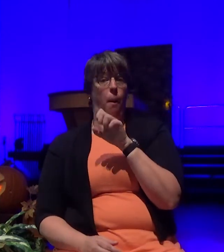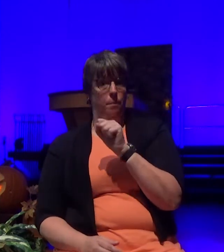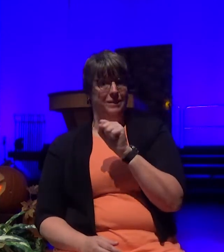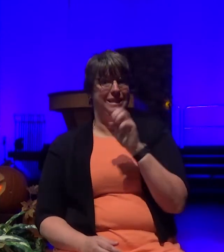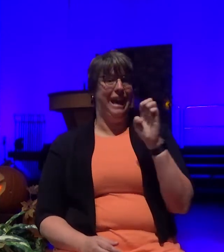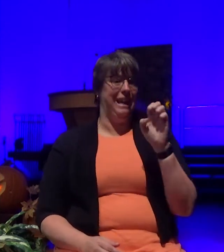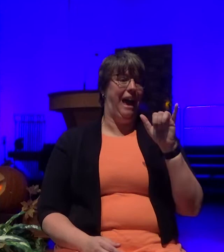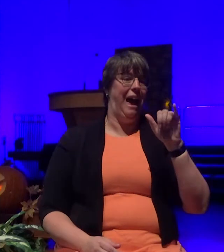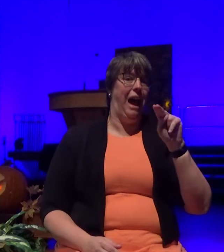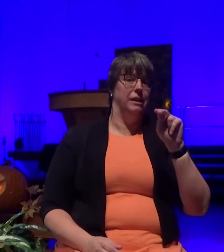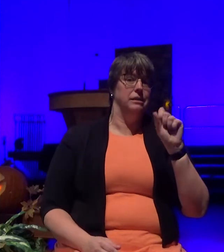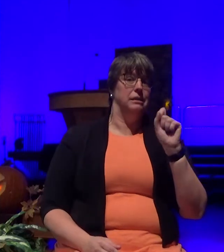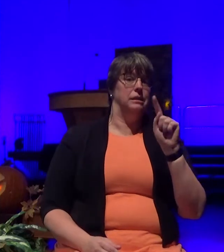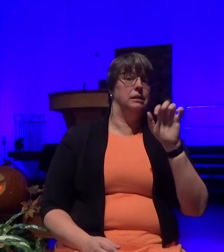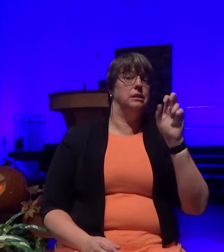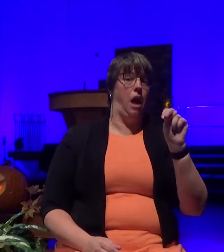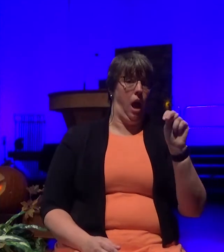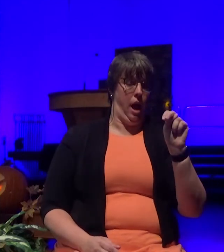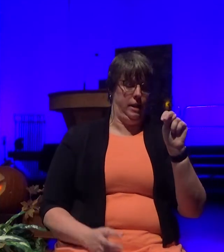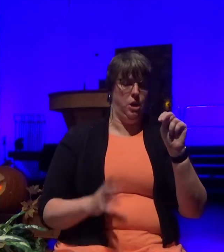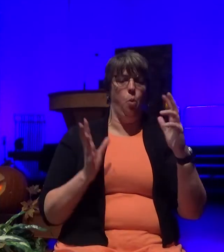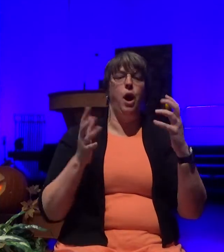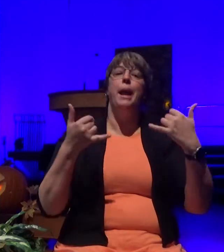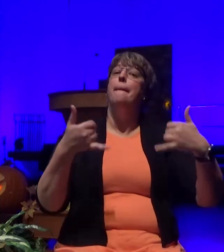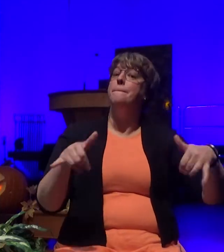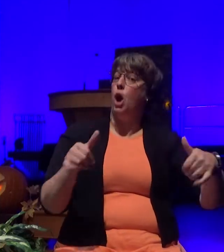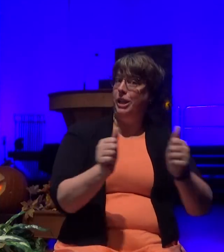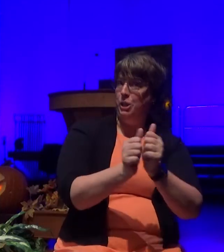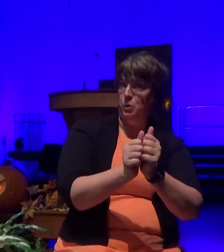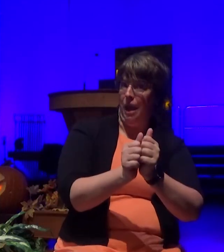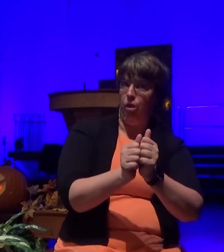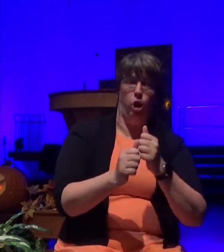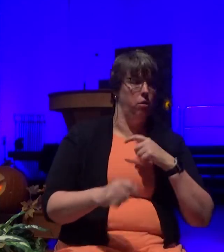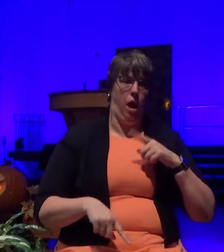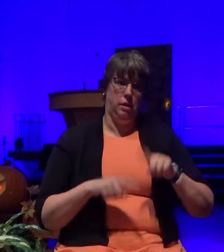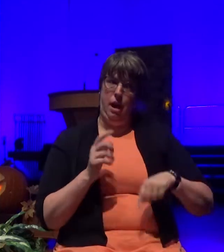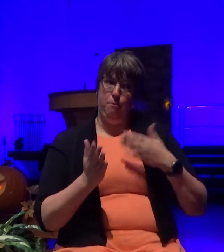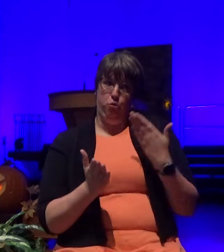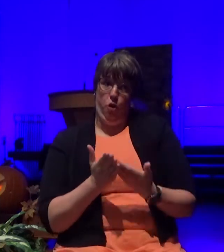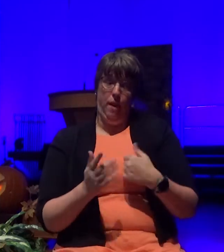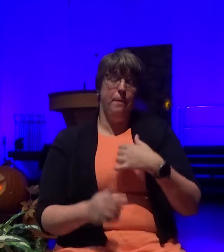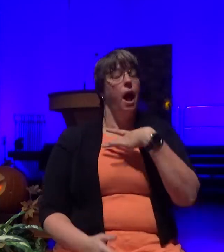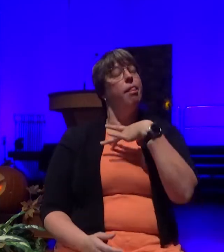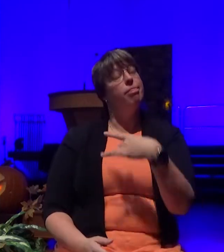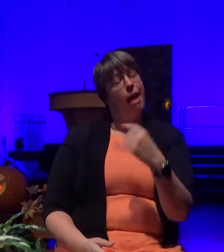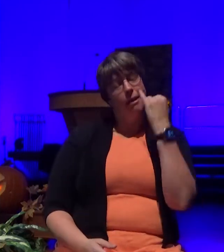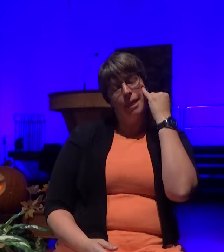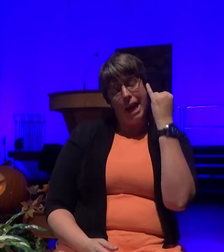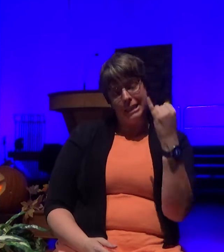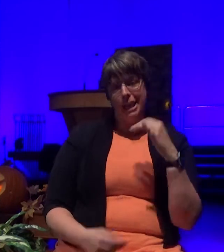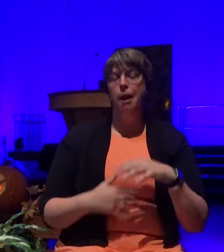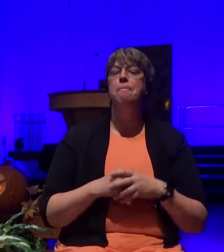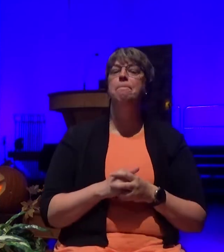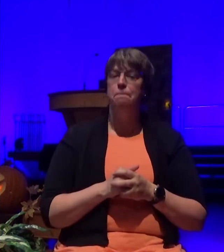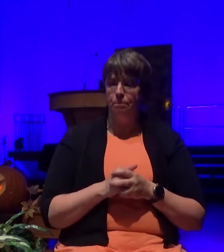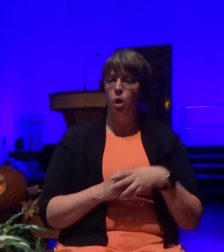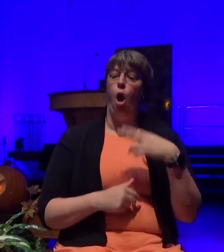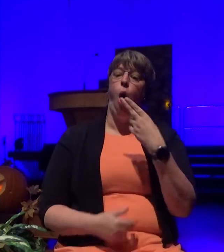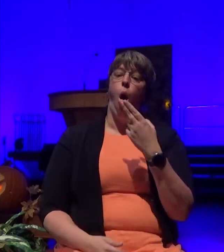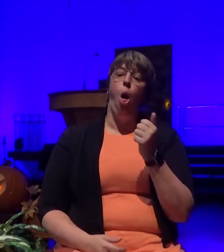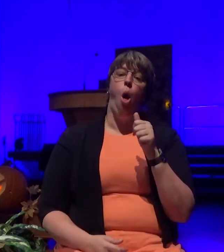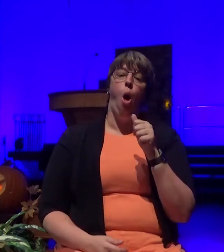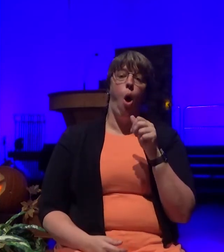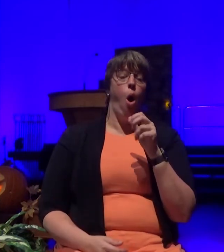talked together. I cannot prove that, but I like it a lot. Holmes mentions Einstein in